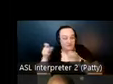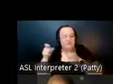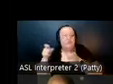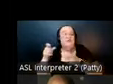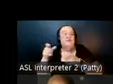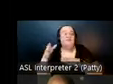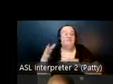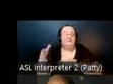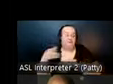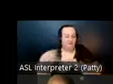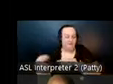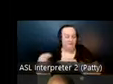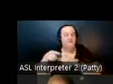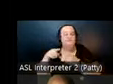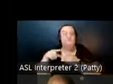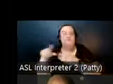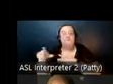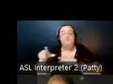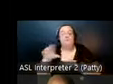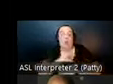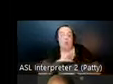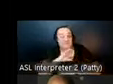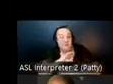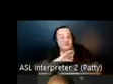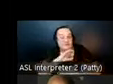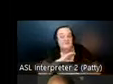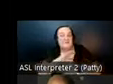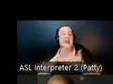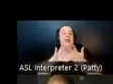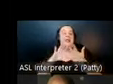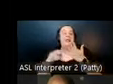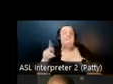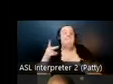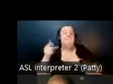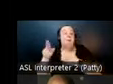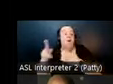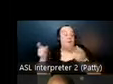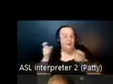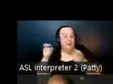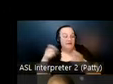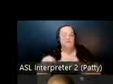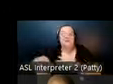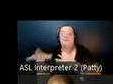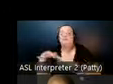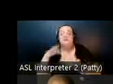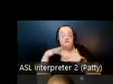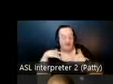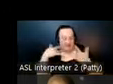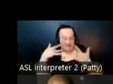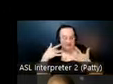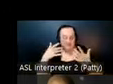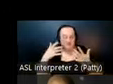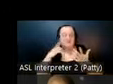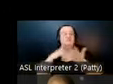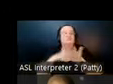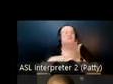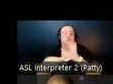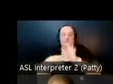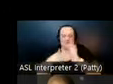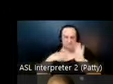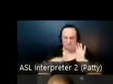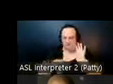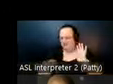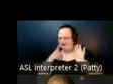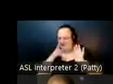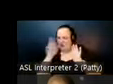administrative division, law enforcement, and park management special events. To see where their